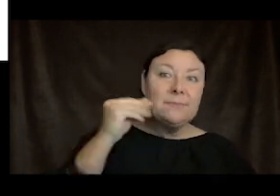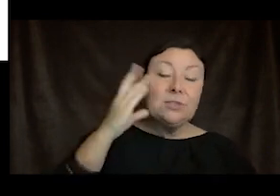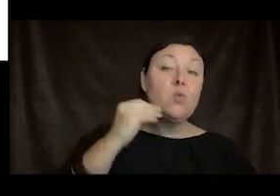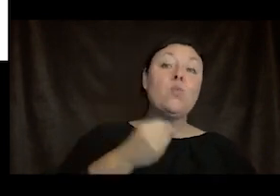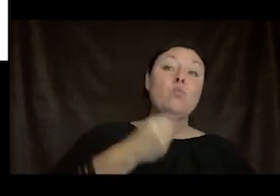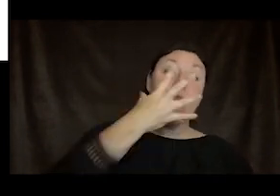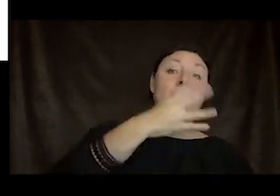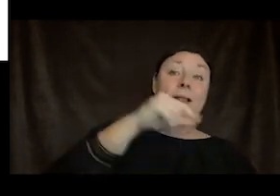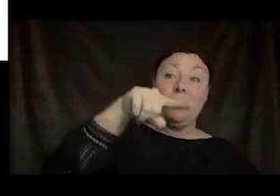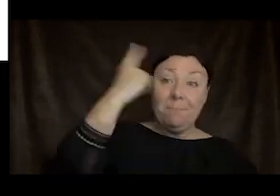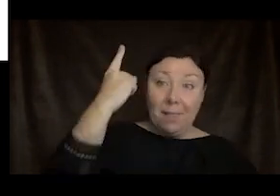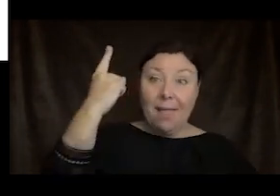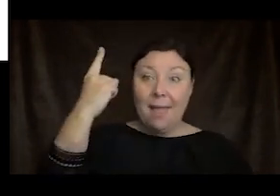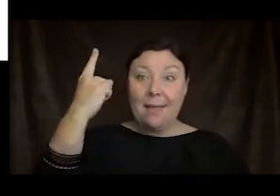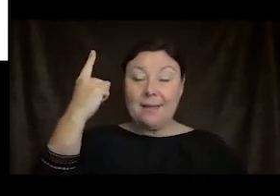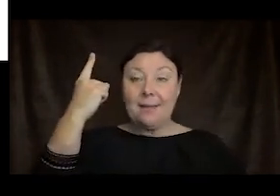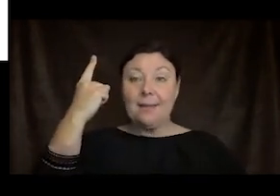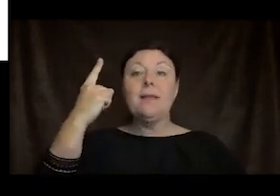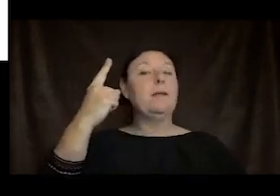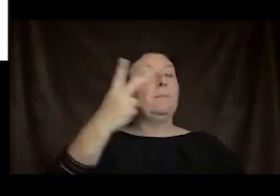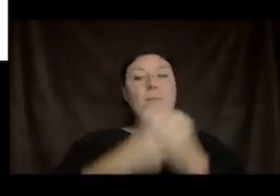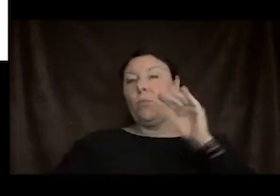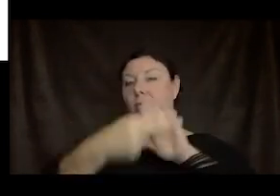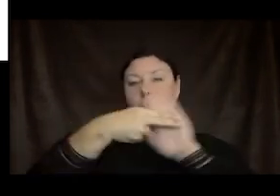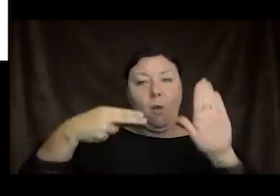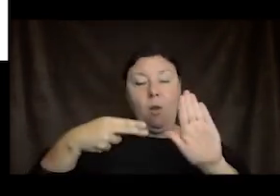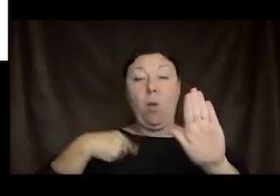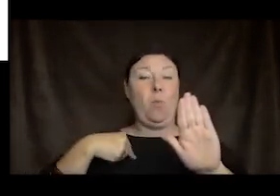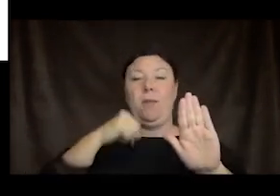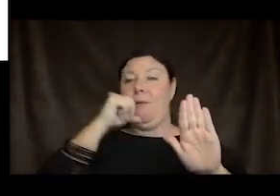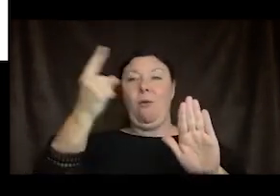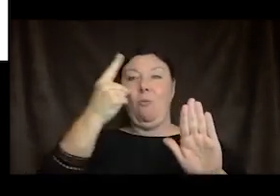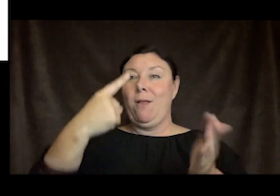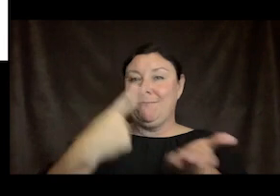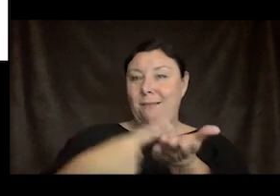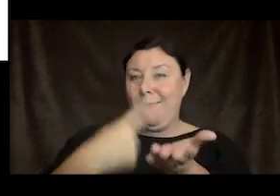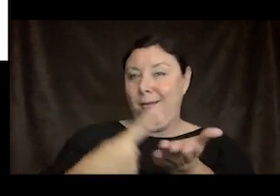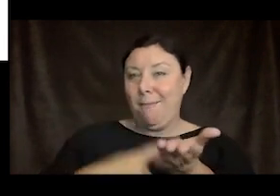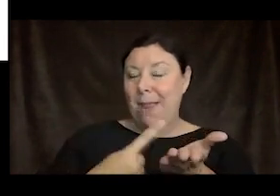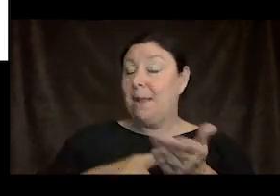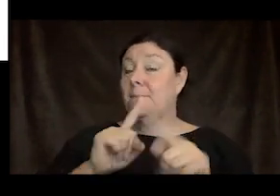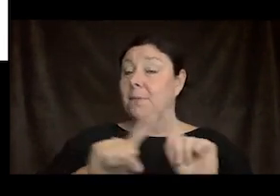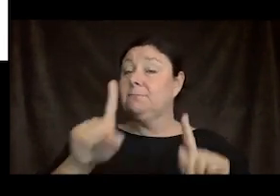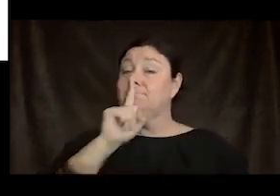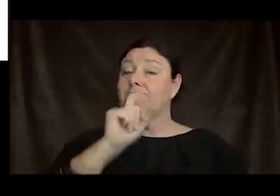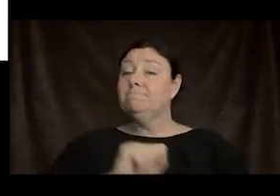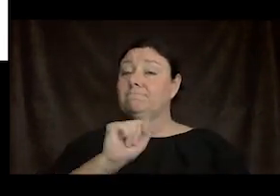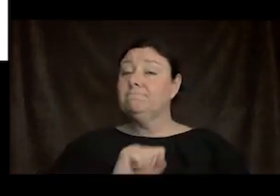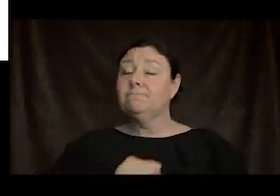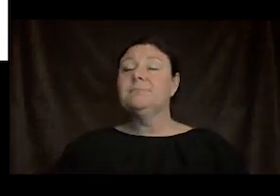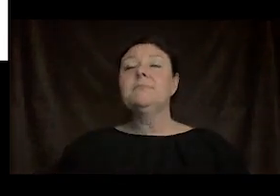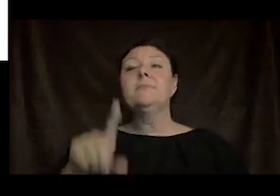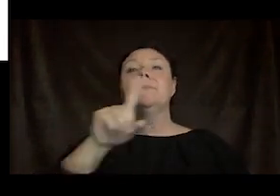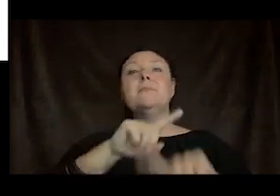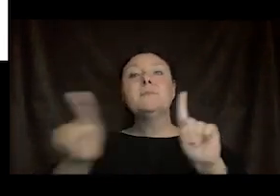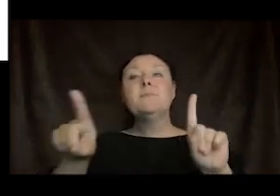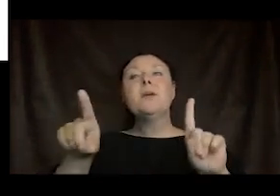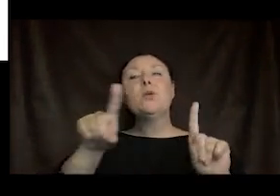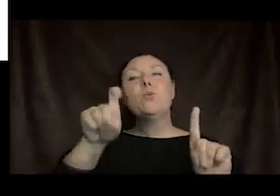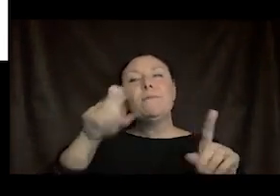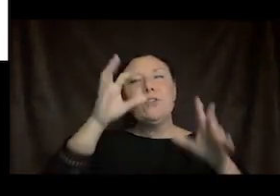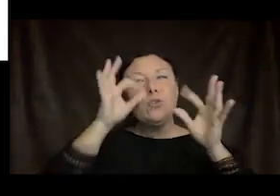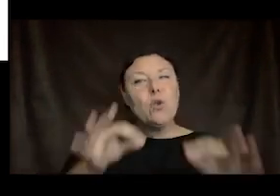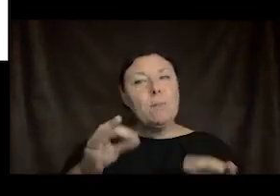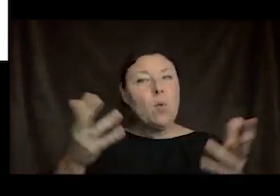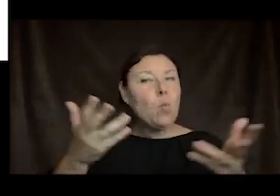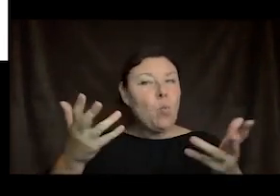and Black is racialized and marked. We don't always talk about it, but it is. You have to determine